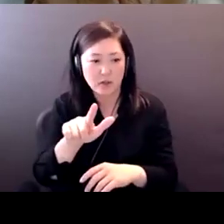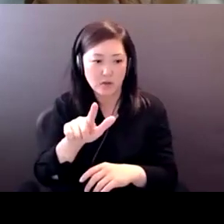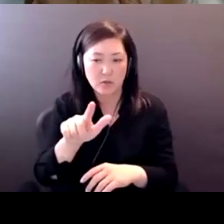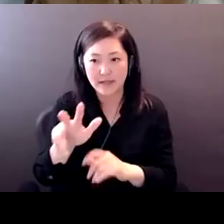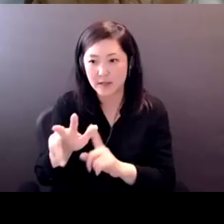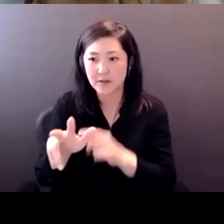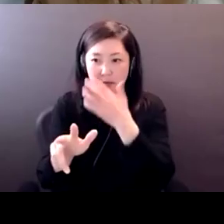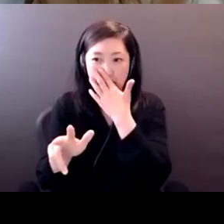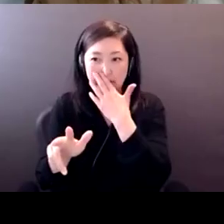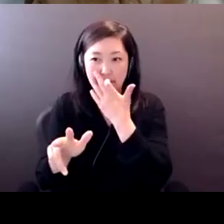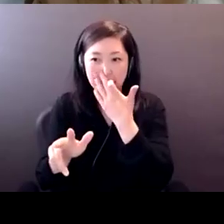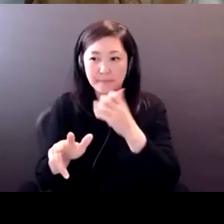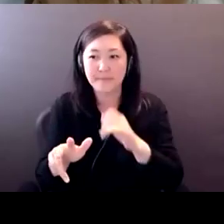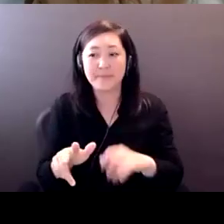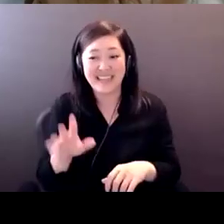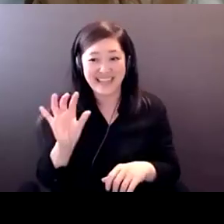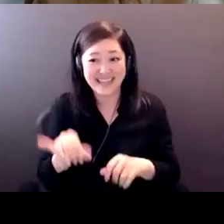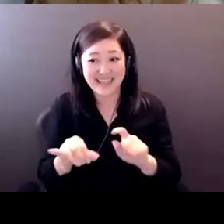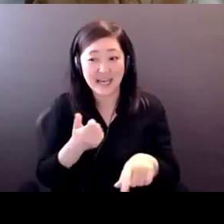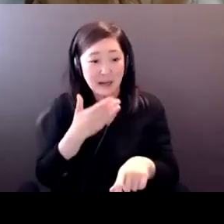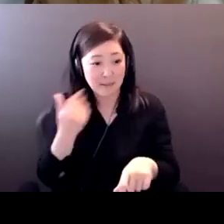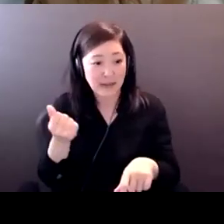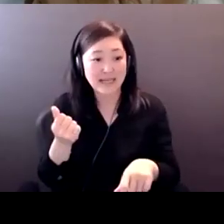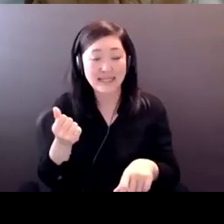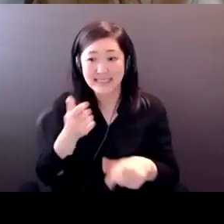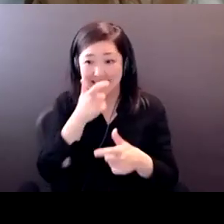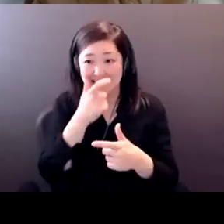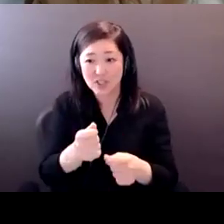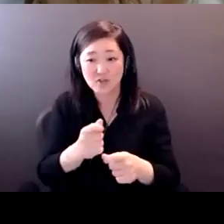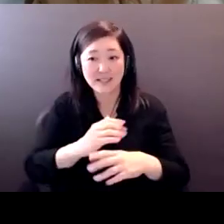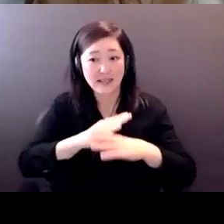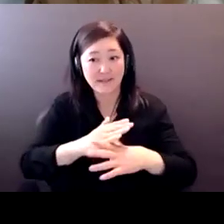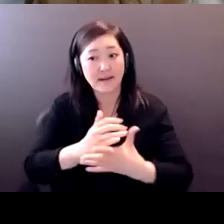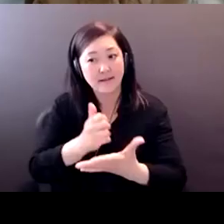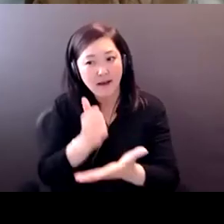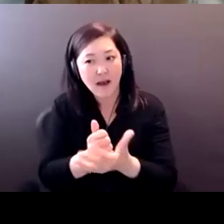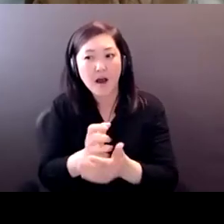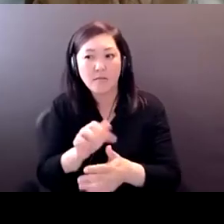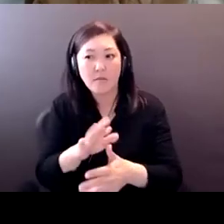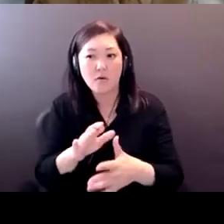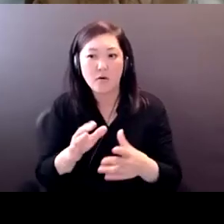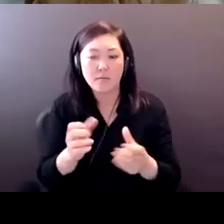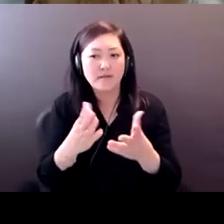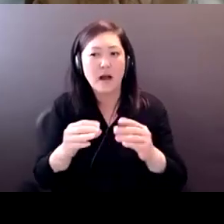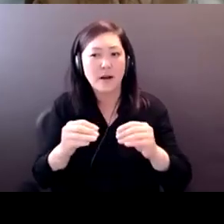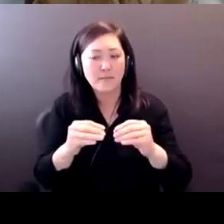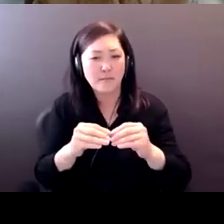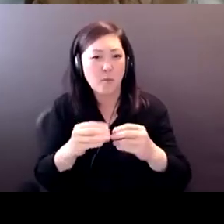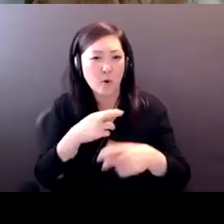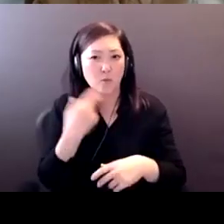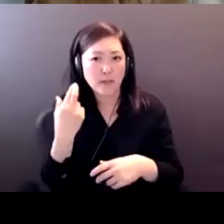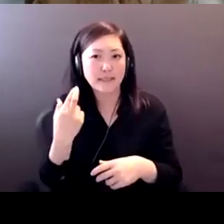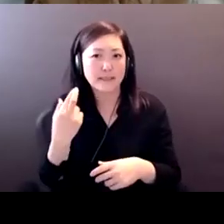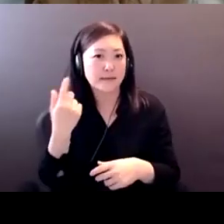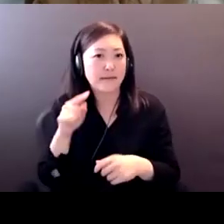coercive control. So does that best interest defense help, or does it create more risk for older adults, particularly older adults with